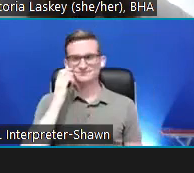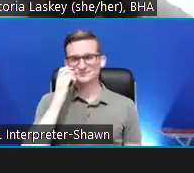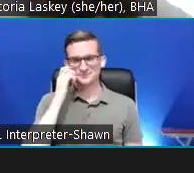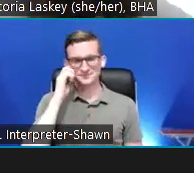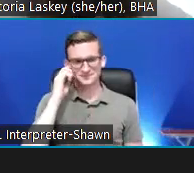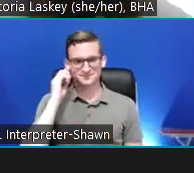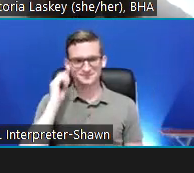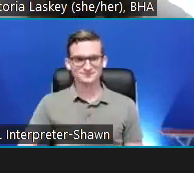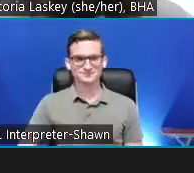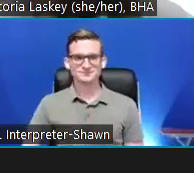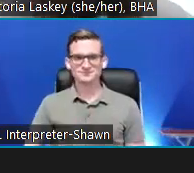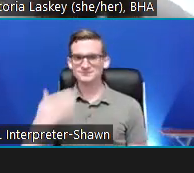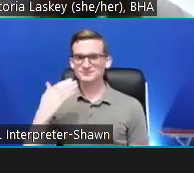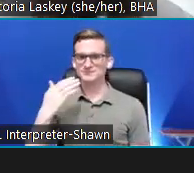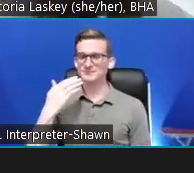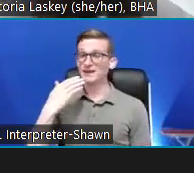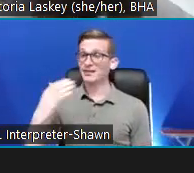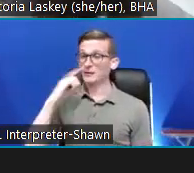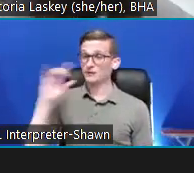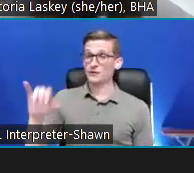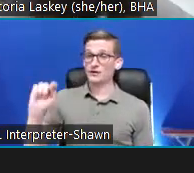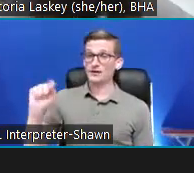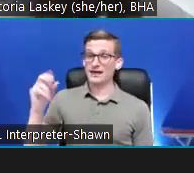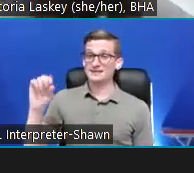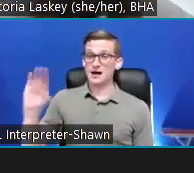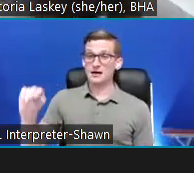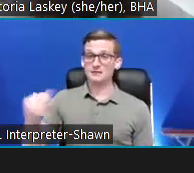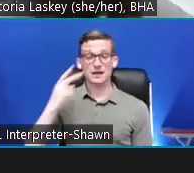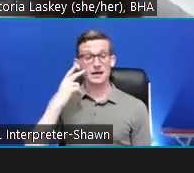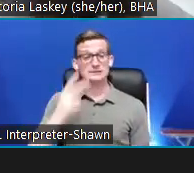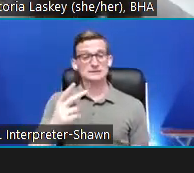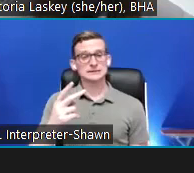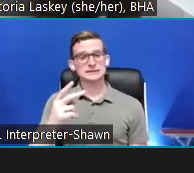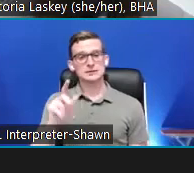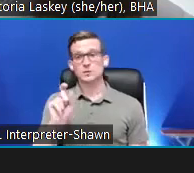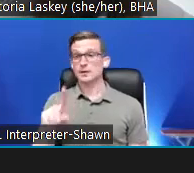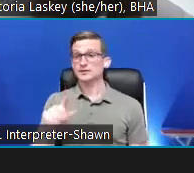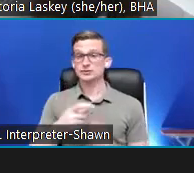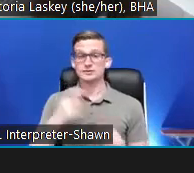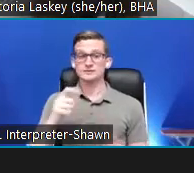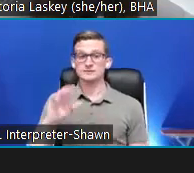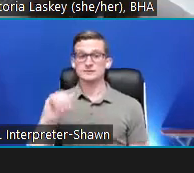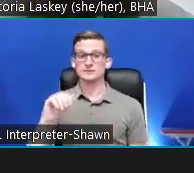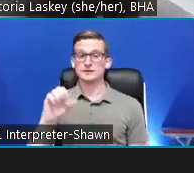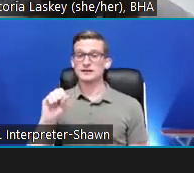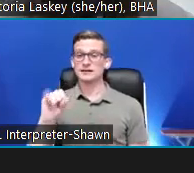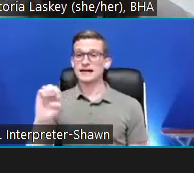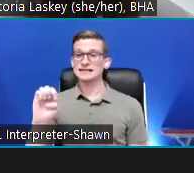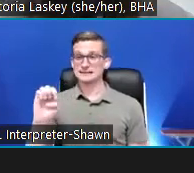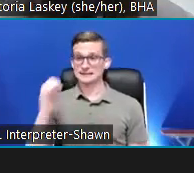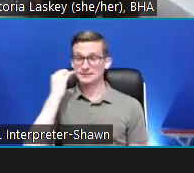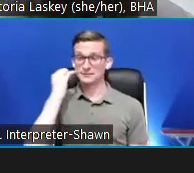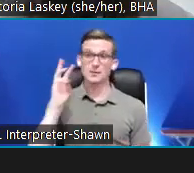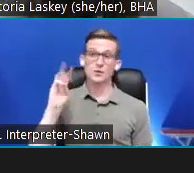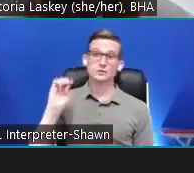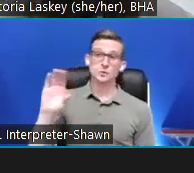Thank you for that, Tom. I see the question from Cassie. If WICs will be required to